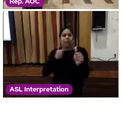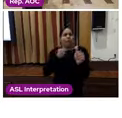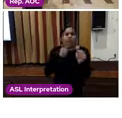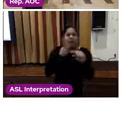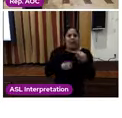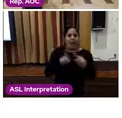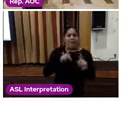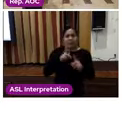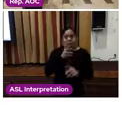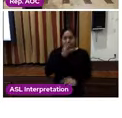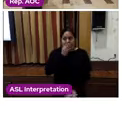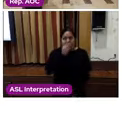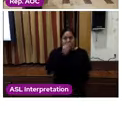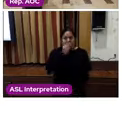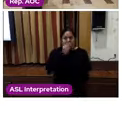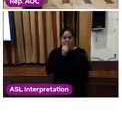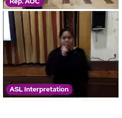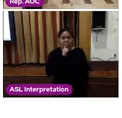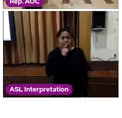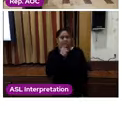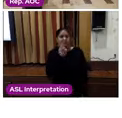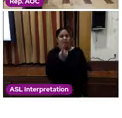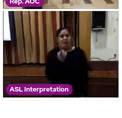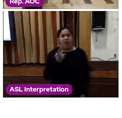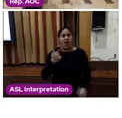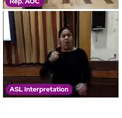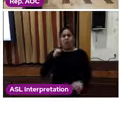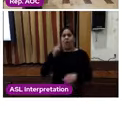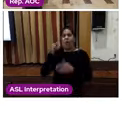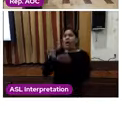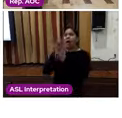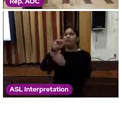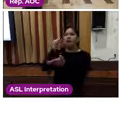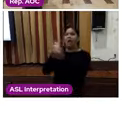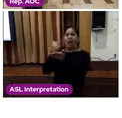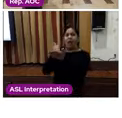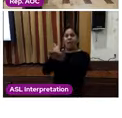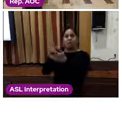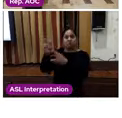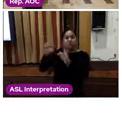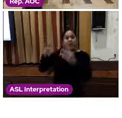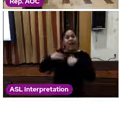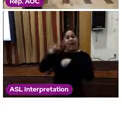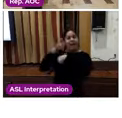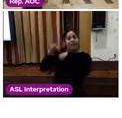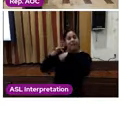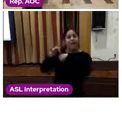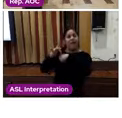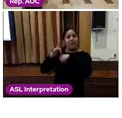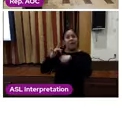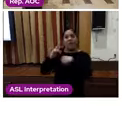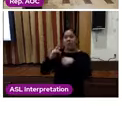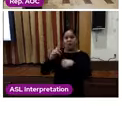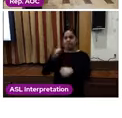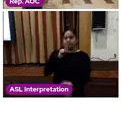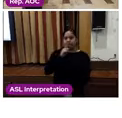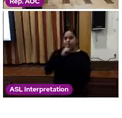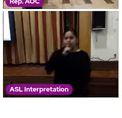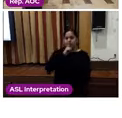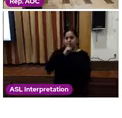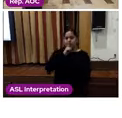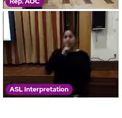kind of clam up. And we don't reach out for help when help is available or when we really need it. And so I just